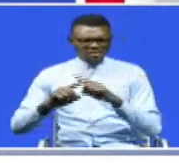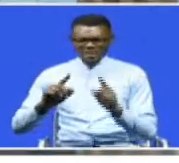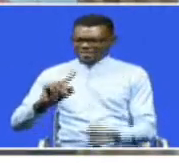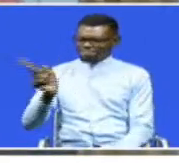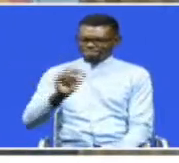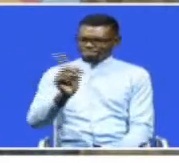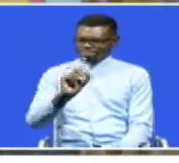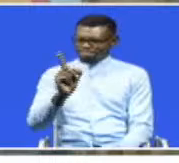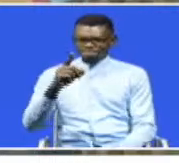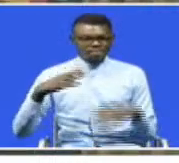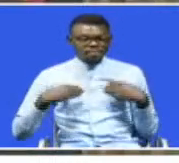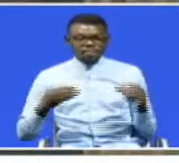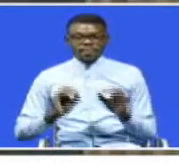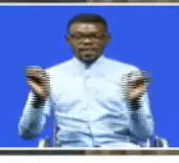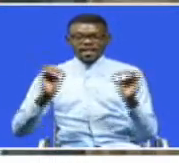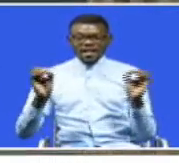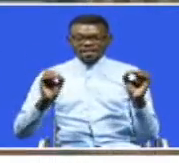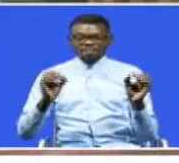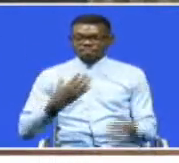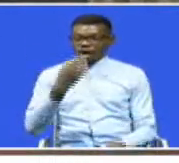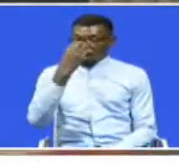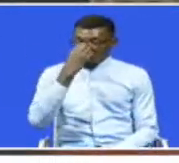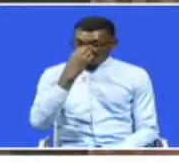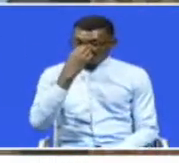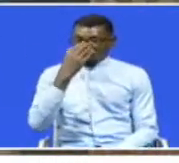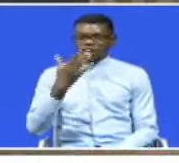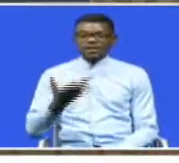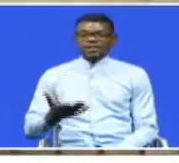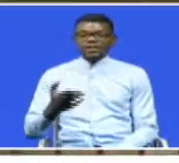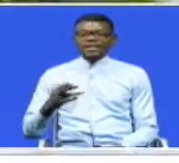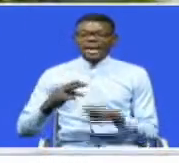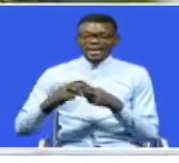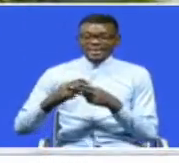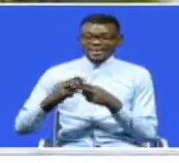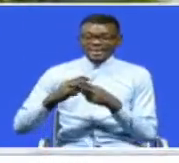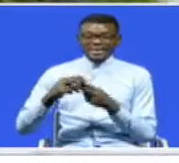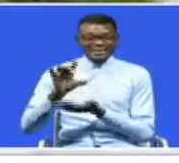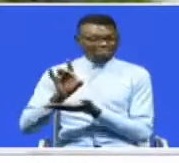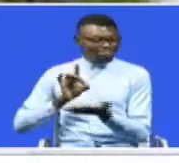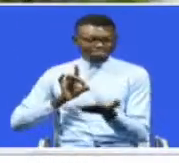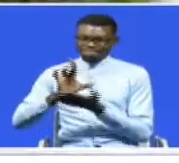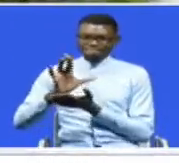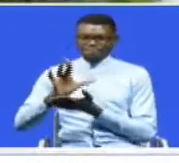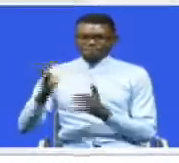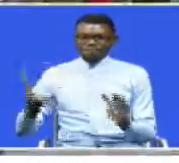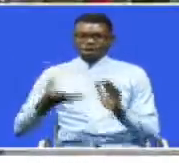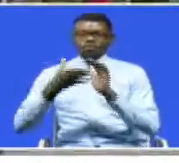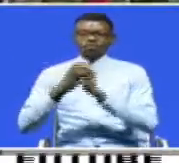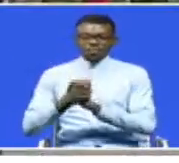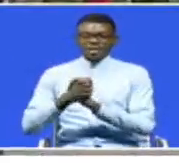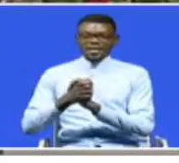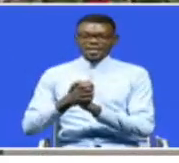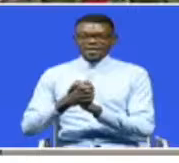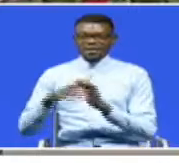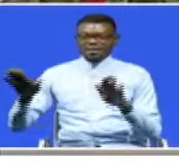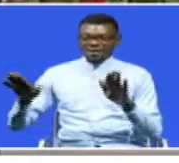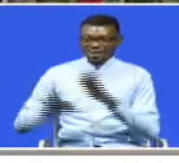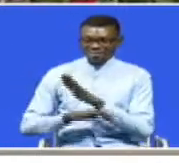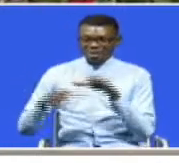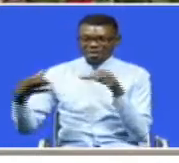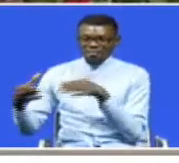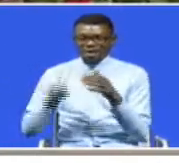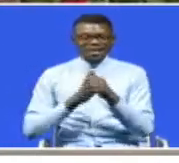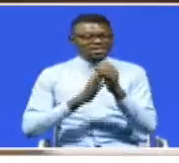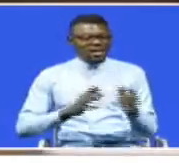hatuko pale. Ruto is facing a pending ouster as the Jubilee deputy party leader, and he revealed that he was already warming up